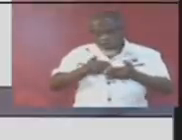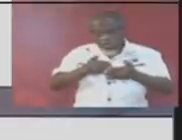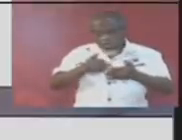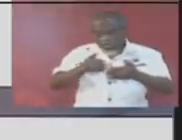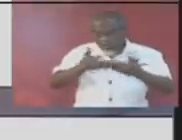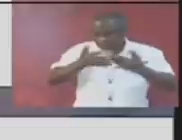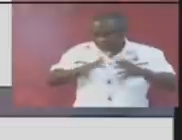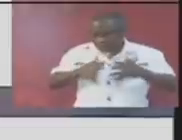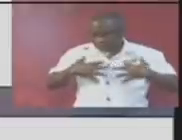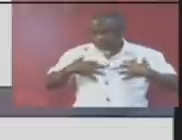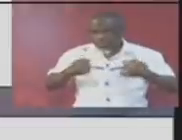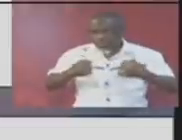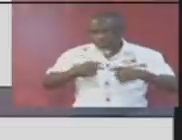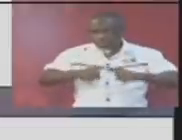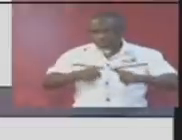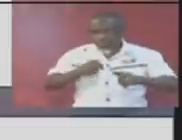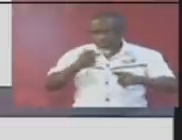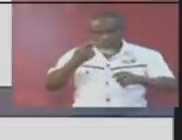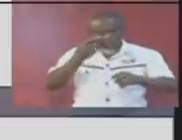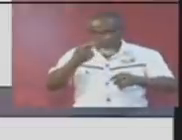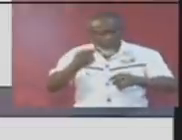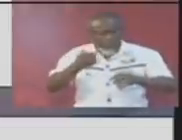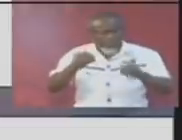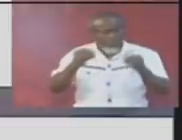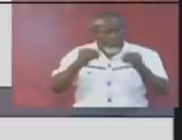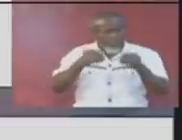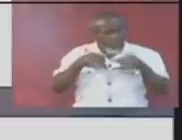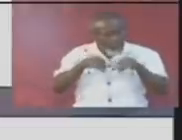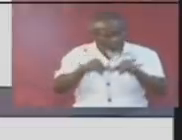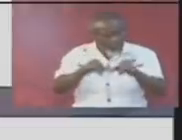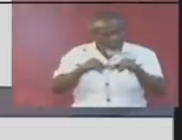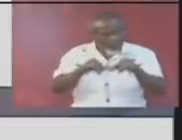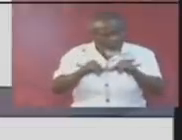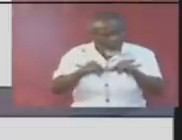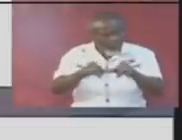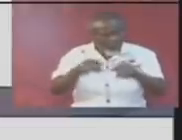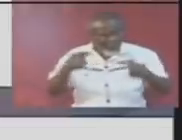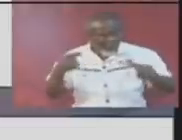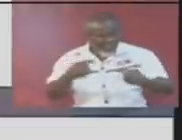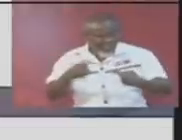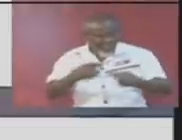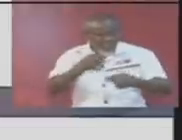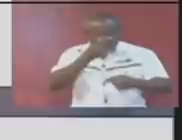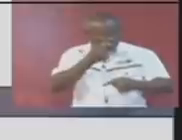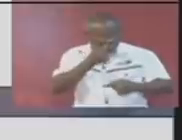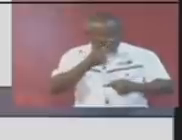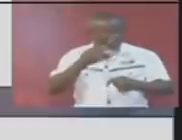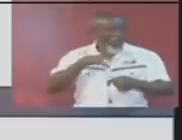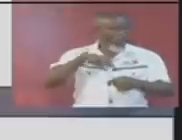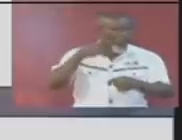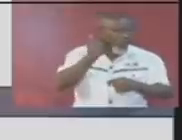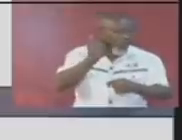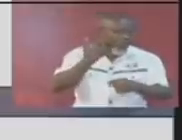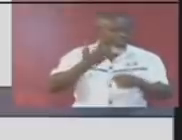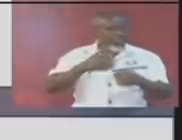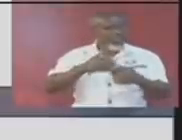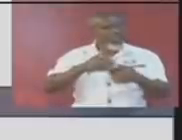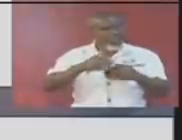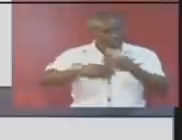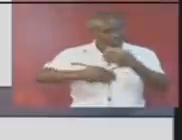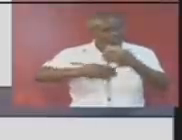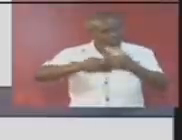seek medical attention. Some of these patients will require retesting for clarification